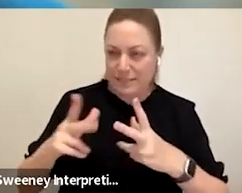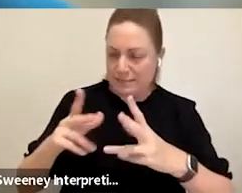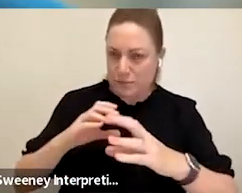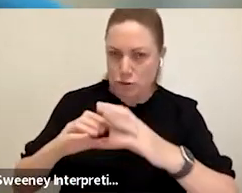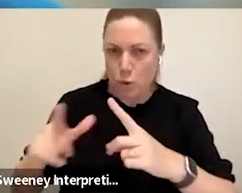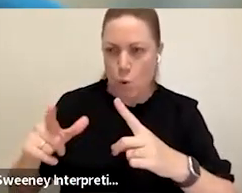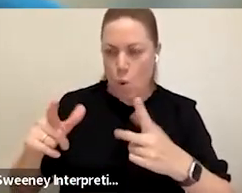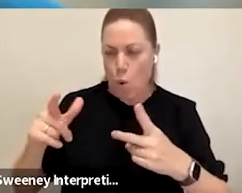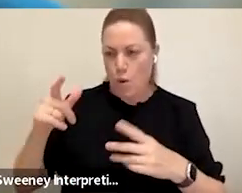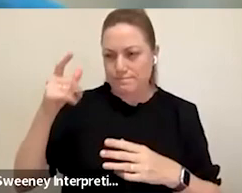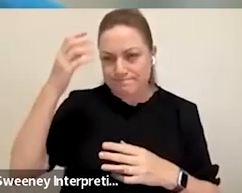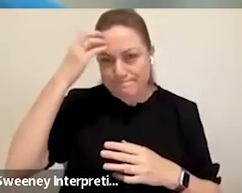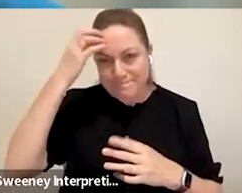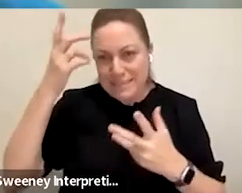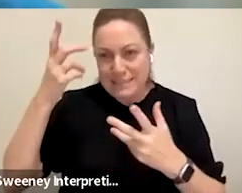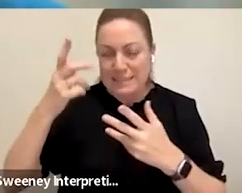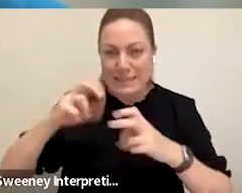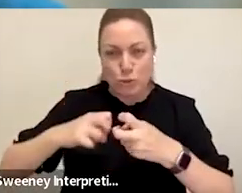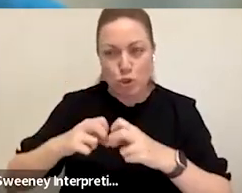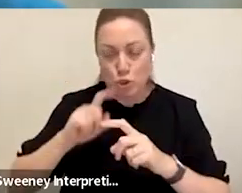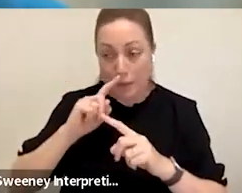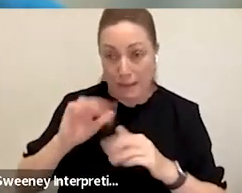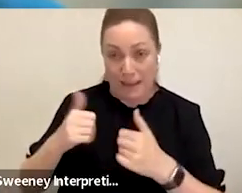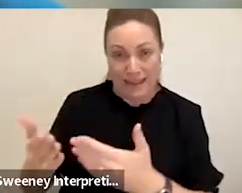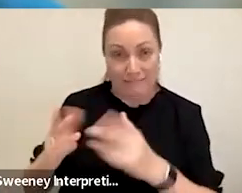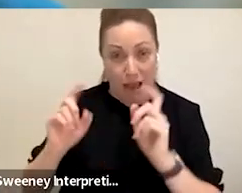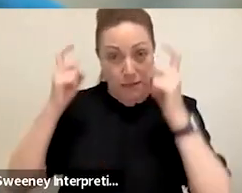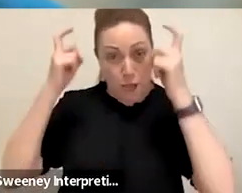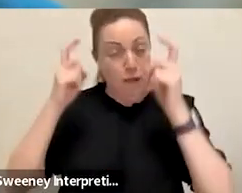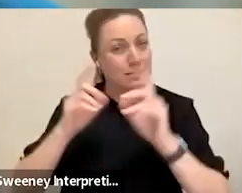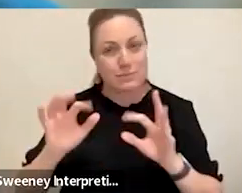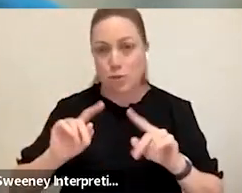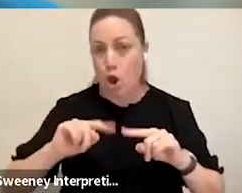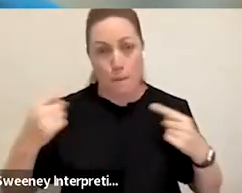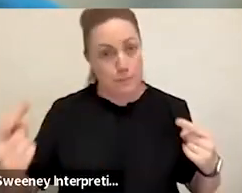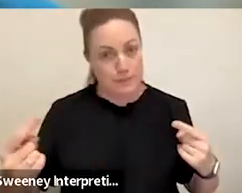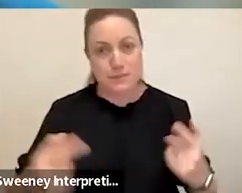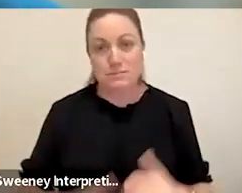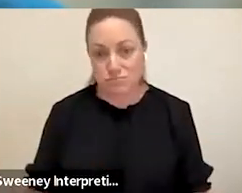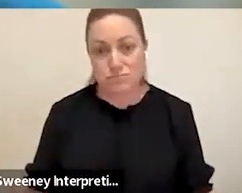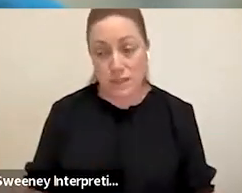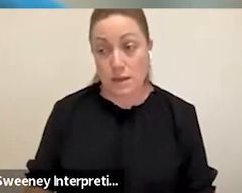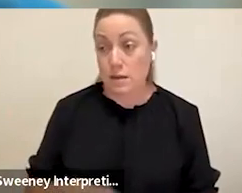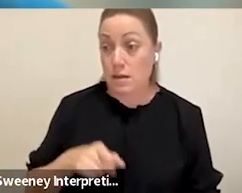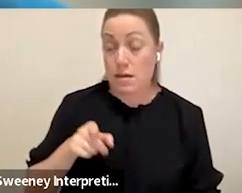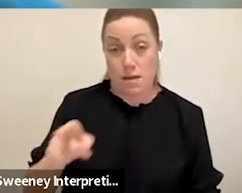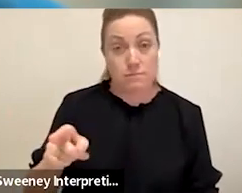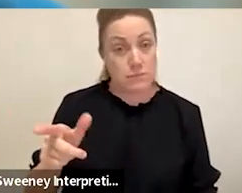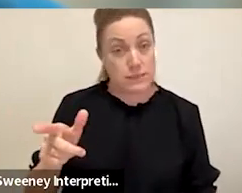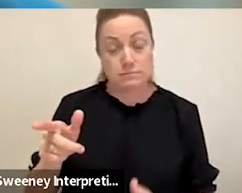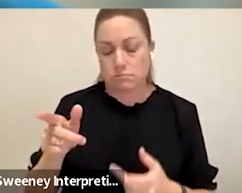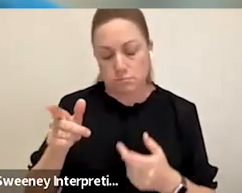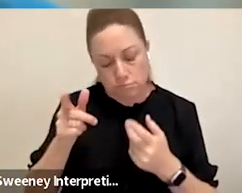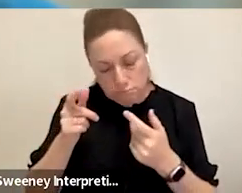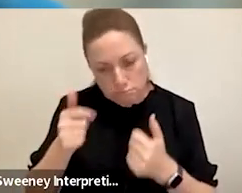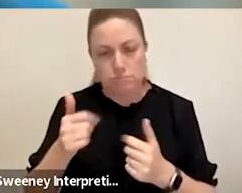difficulties, that we might increase some anxiety, but it's been actually the opposite. It's been so good. People have been so on board talking around how